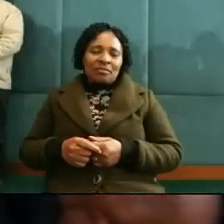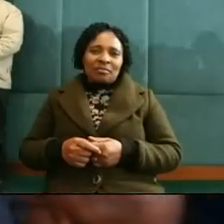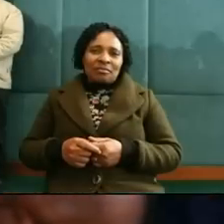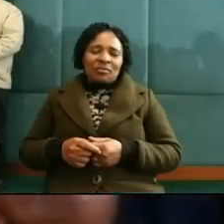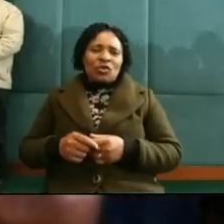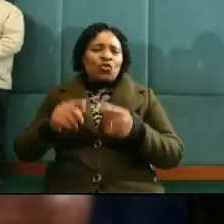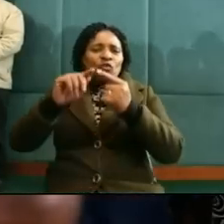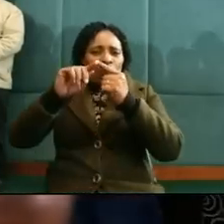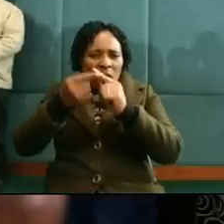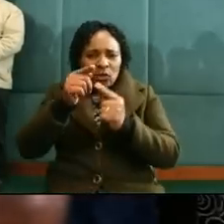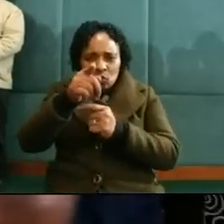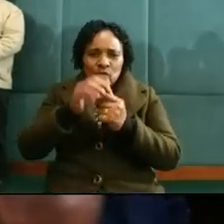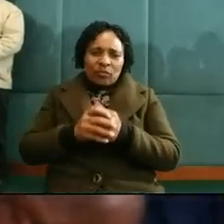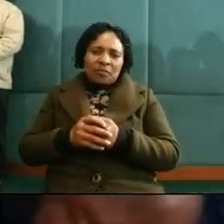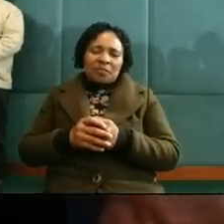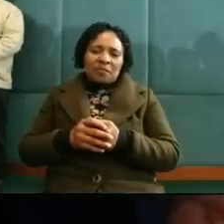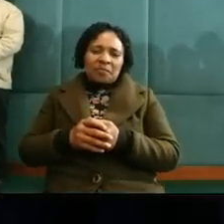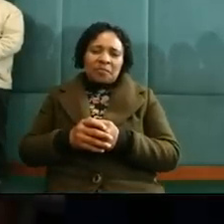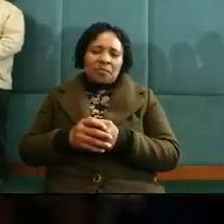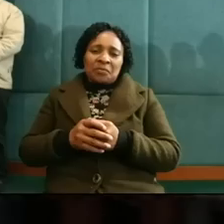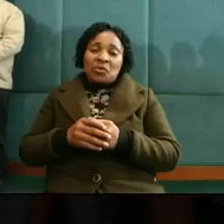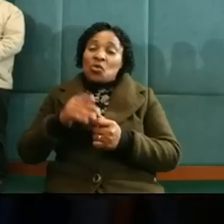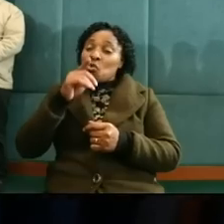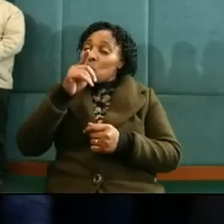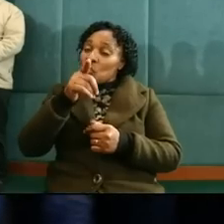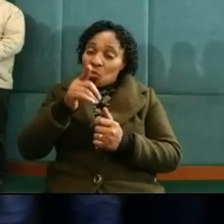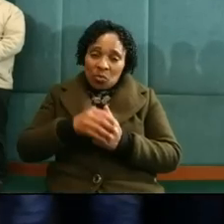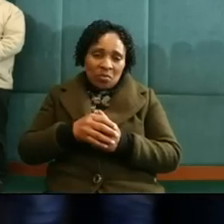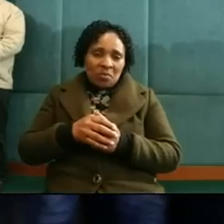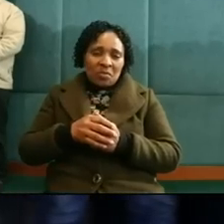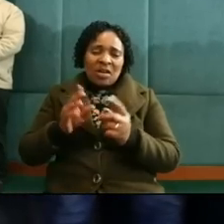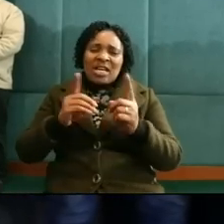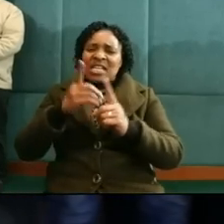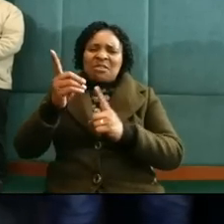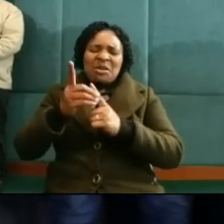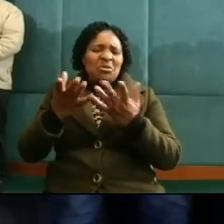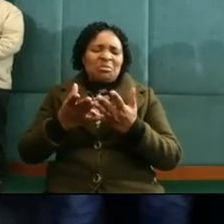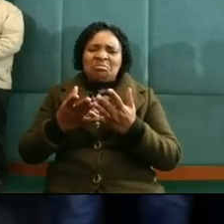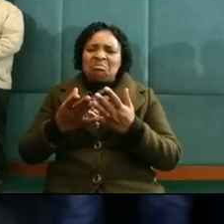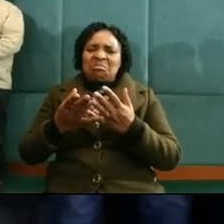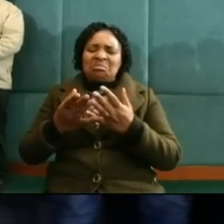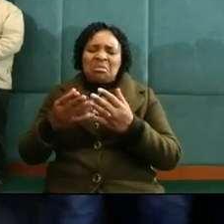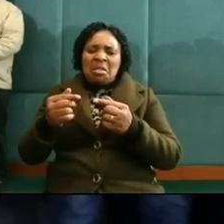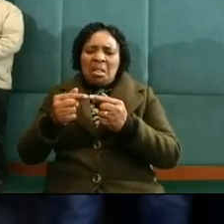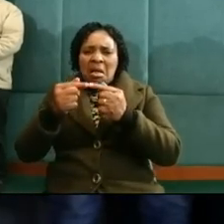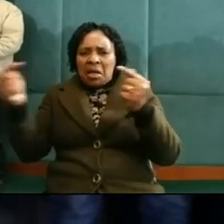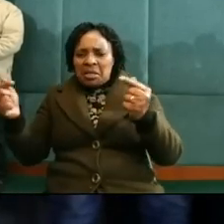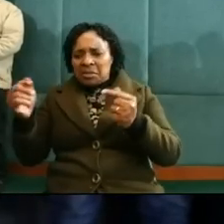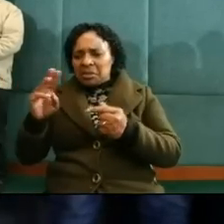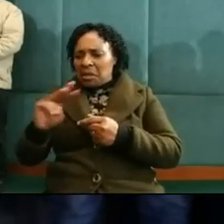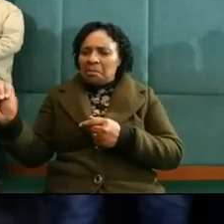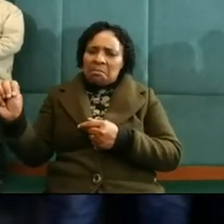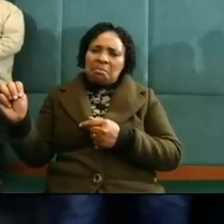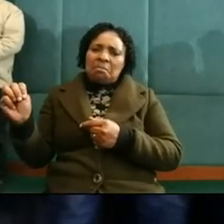to hurt you so that you develop resentment against them.